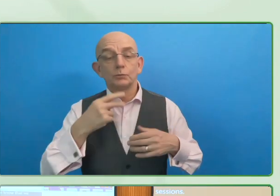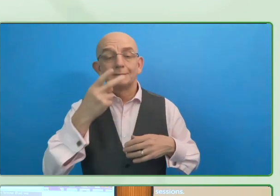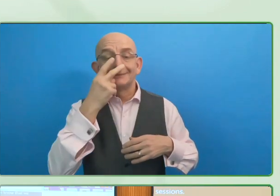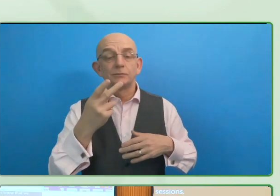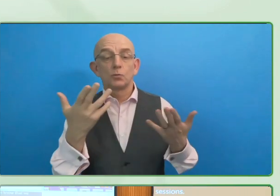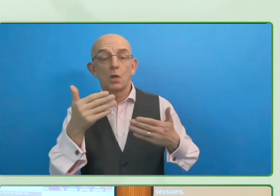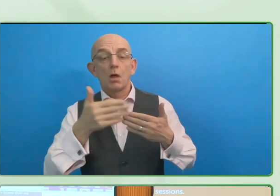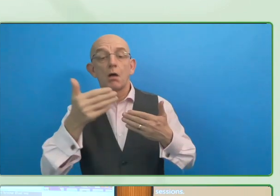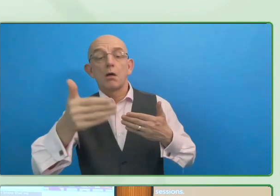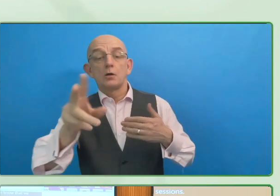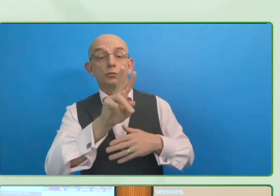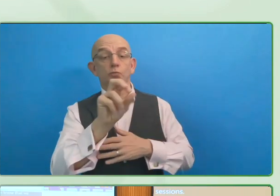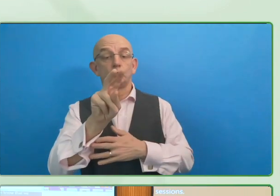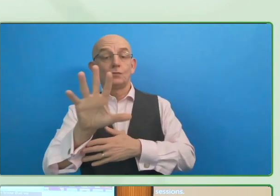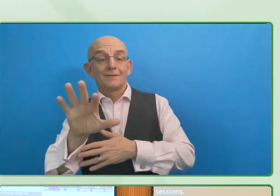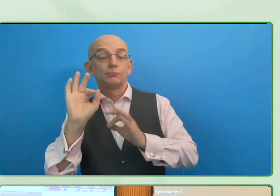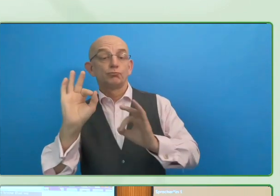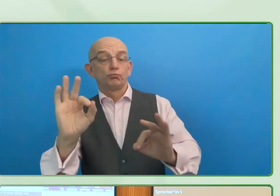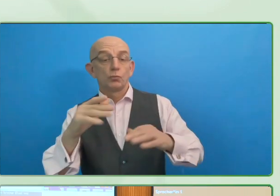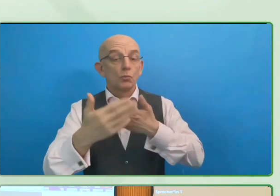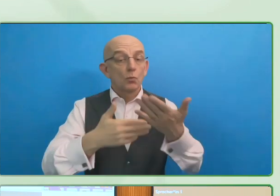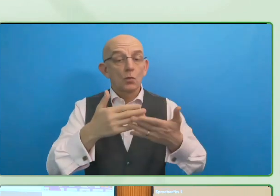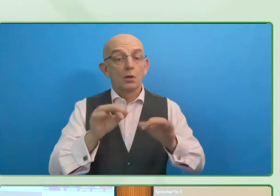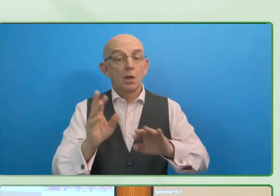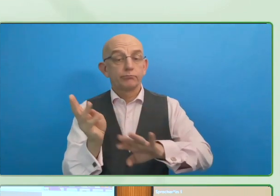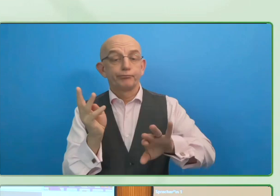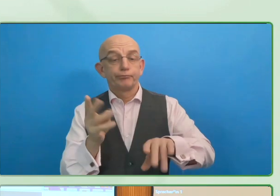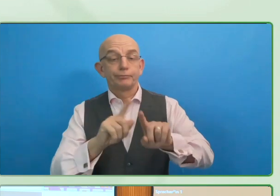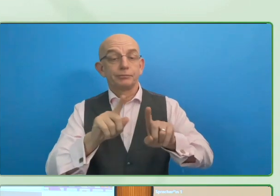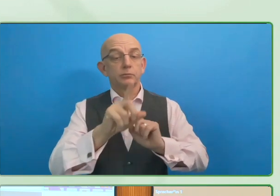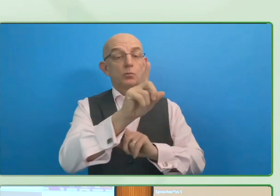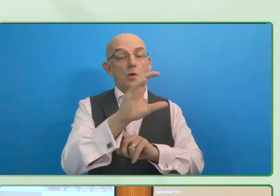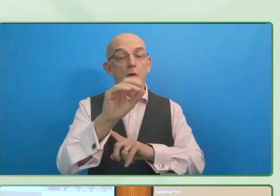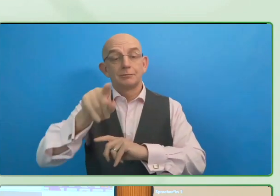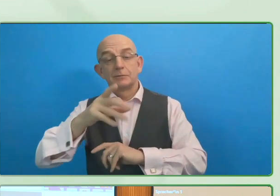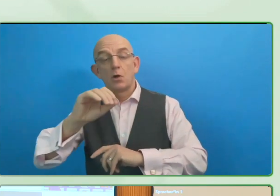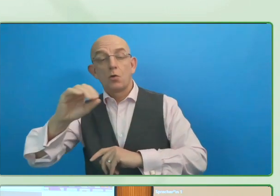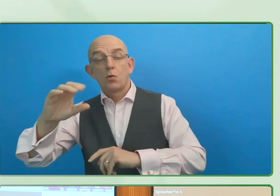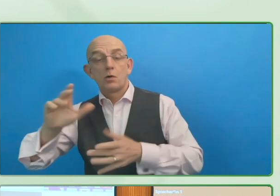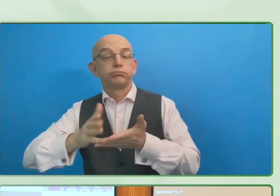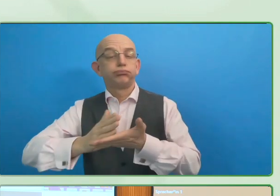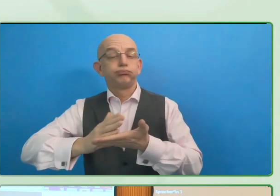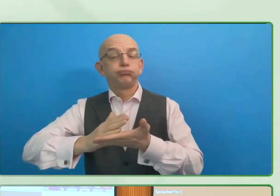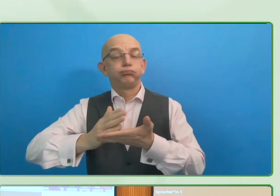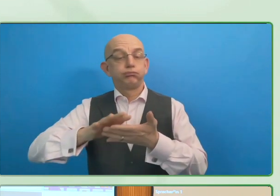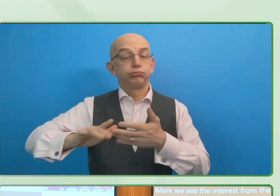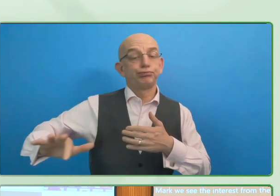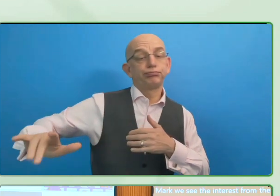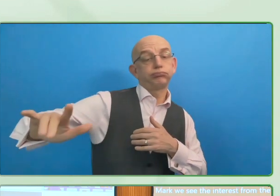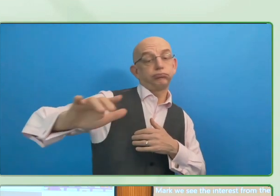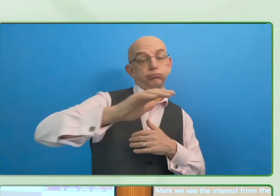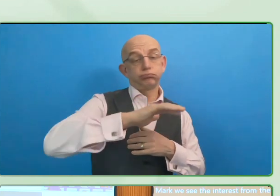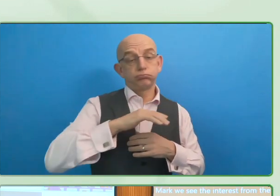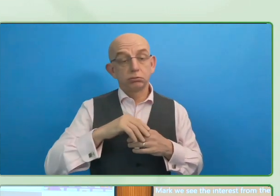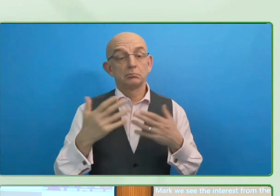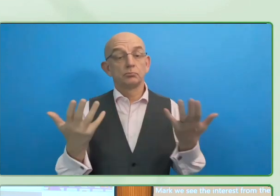contact points and institutions to implement our solution. And as we will grow, and we see the bright